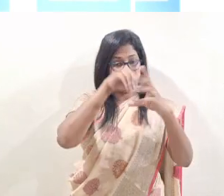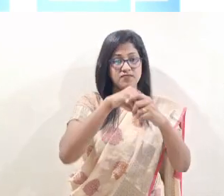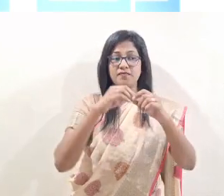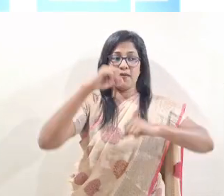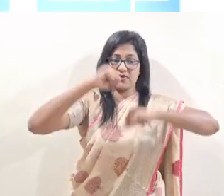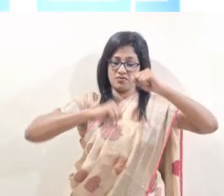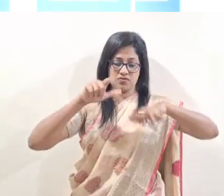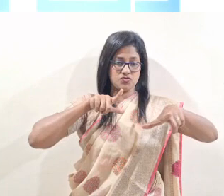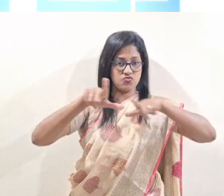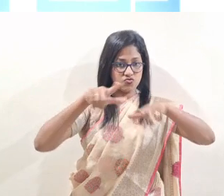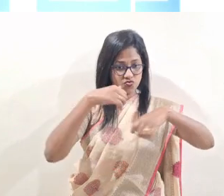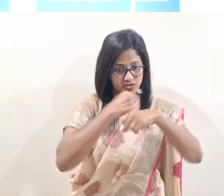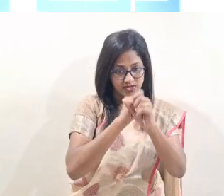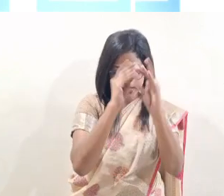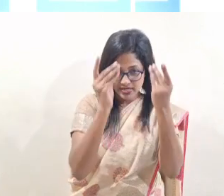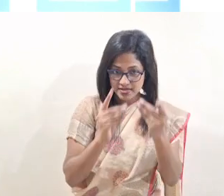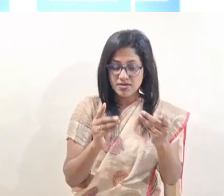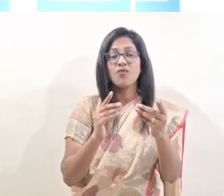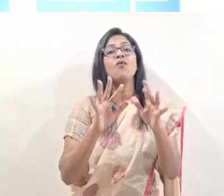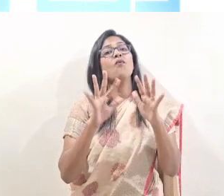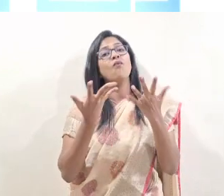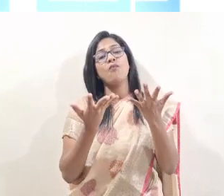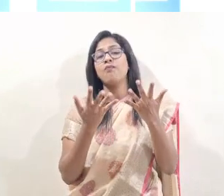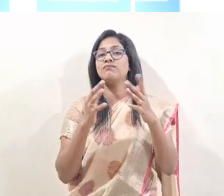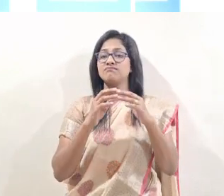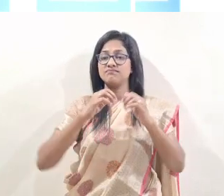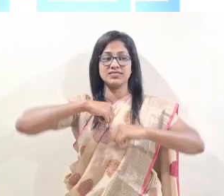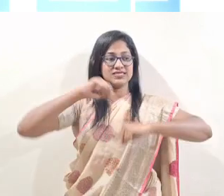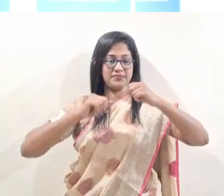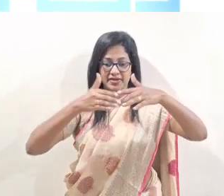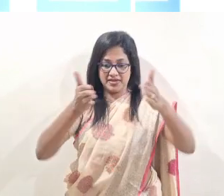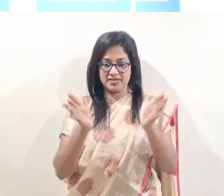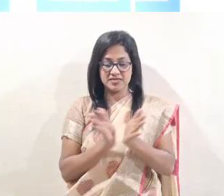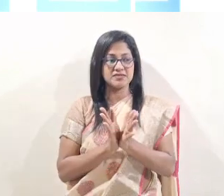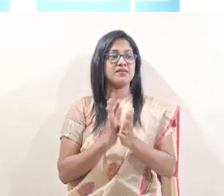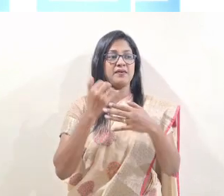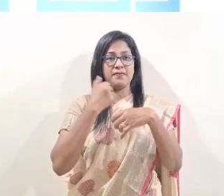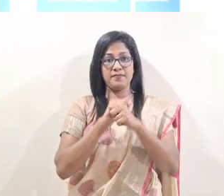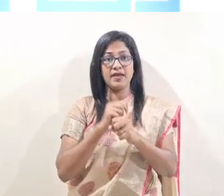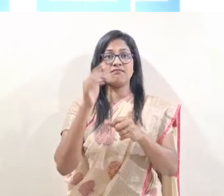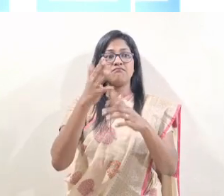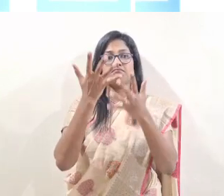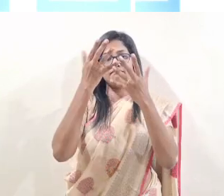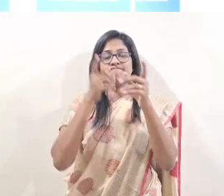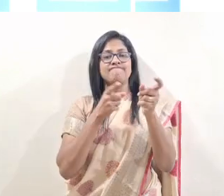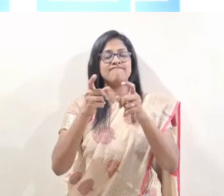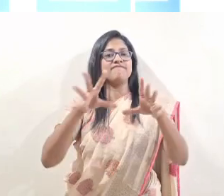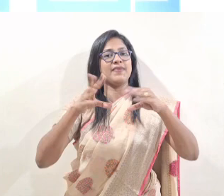of structure design or it is in terms of creating space that can handle more